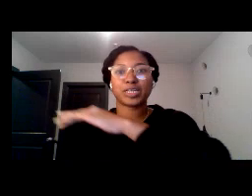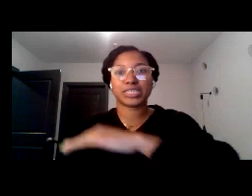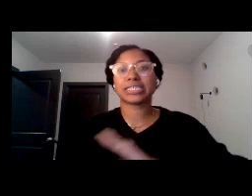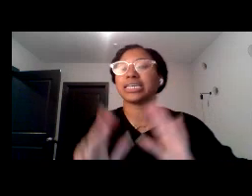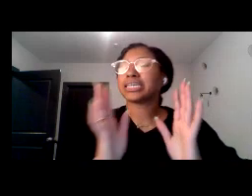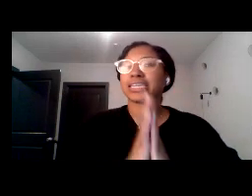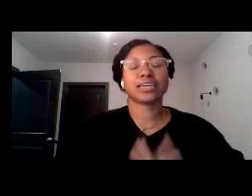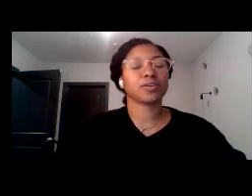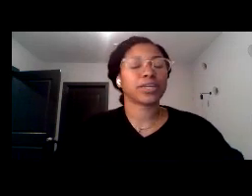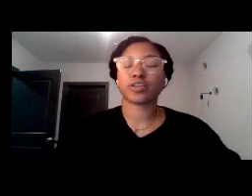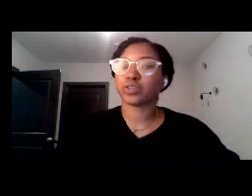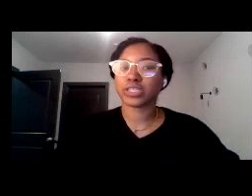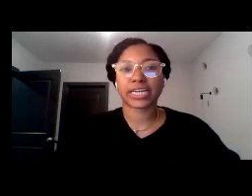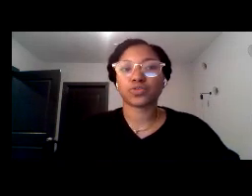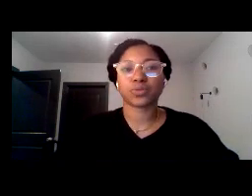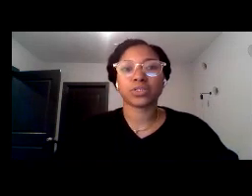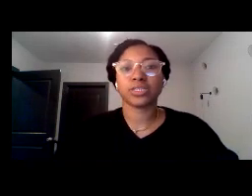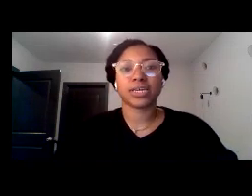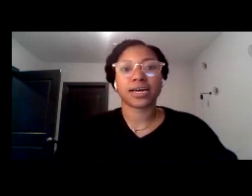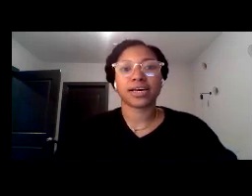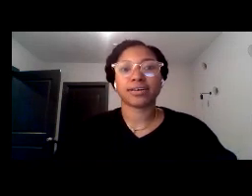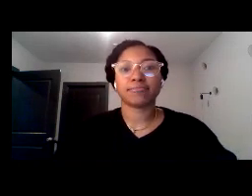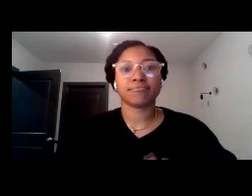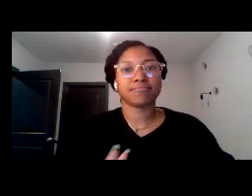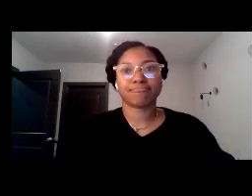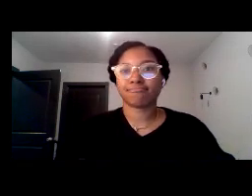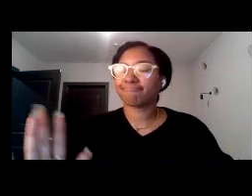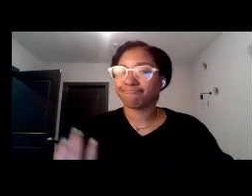like the water on a regular schedule.